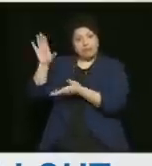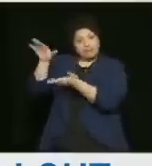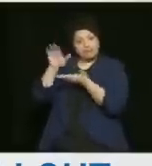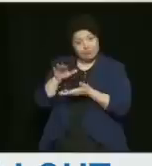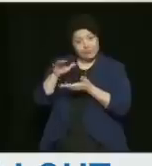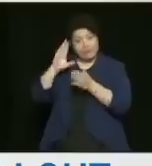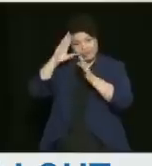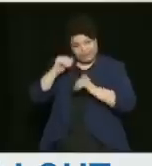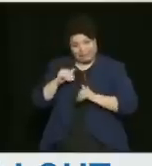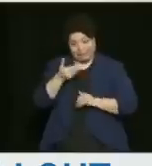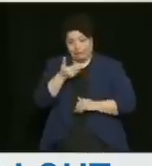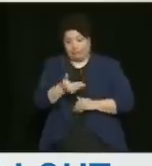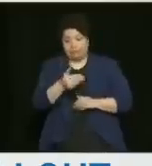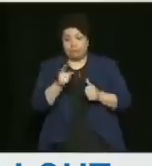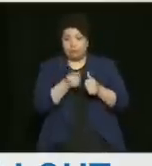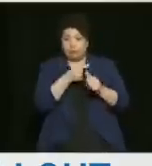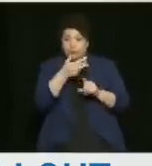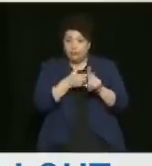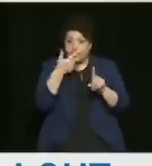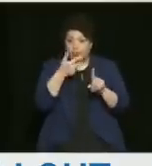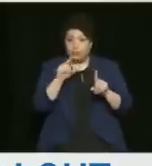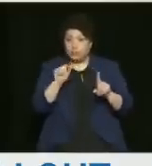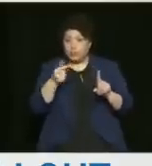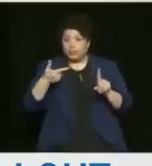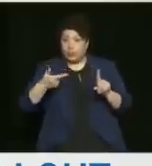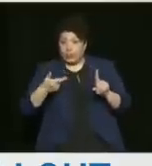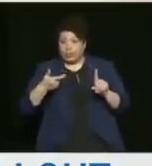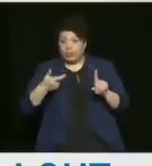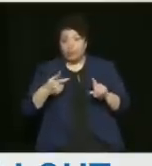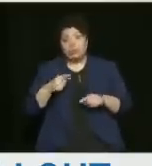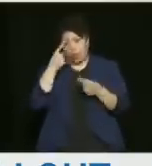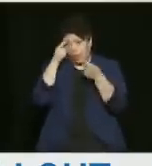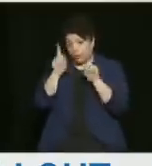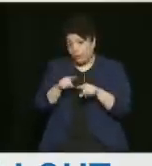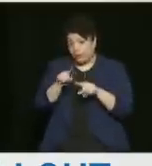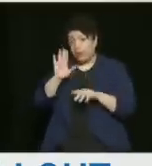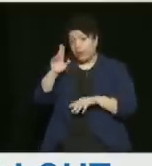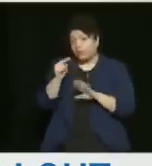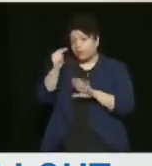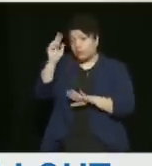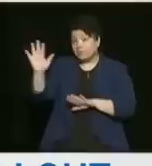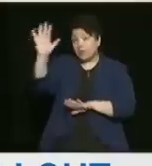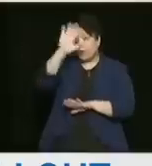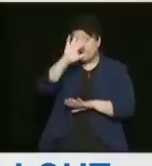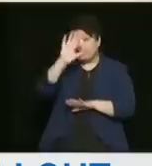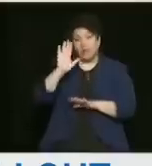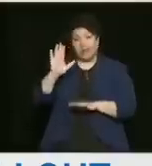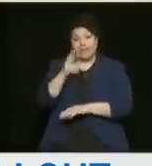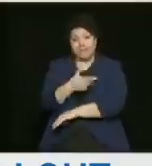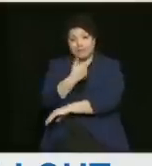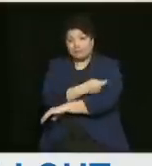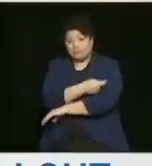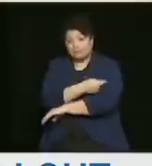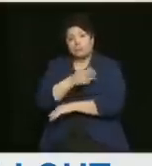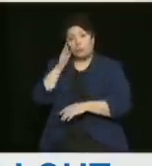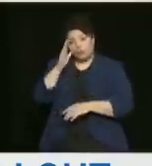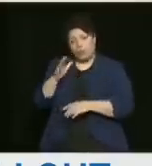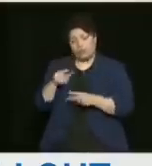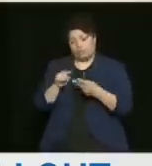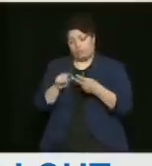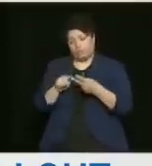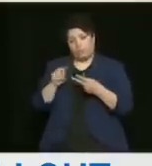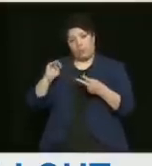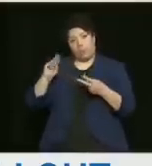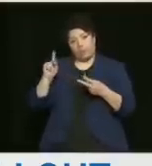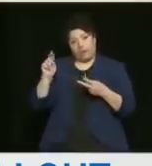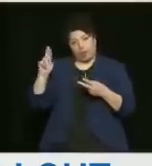2021, there was agreement that the territories, in terms of their allocation, will receive exclusively the Moderna vaccine, or